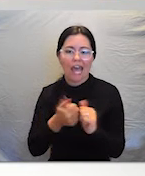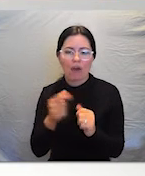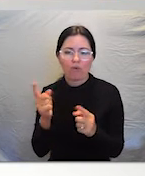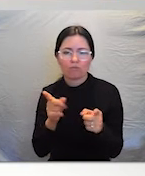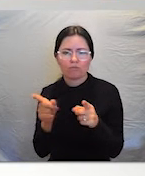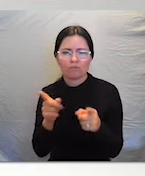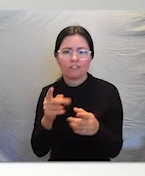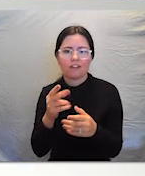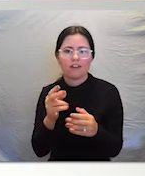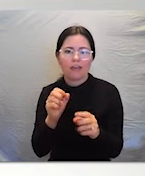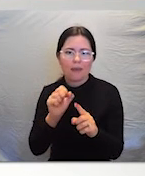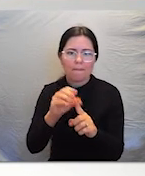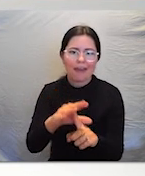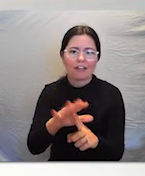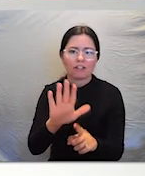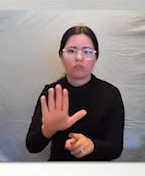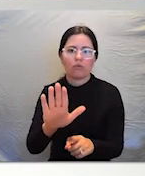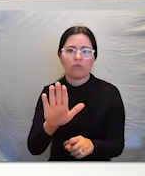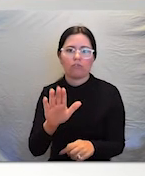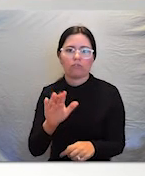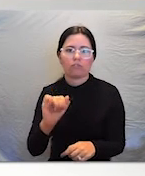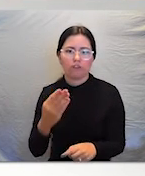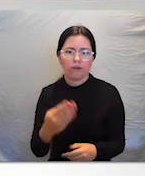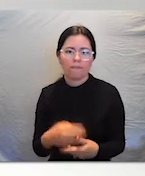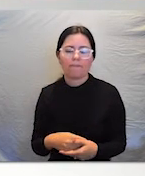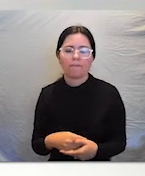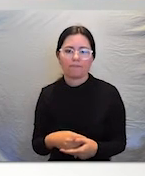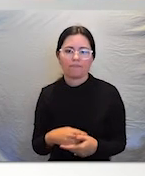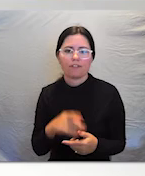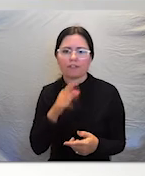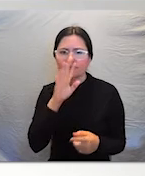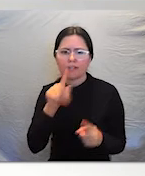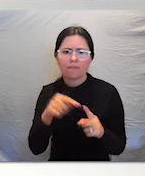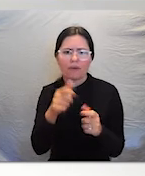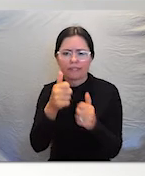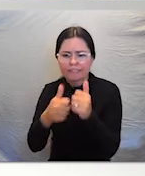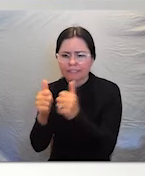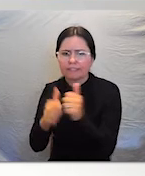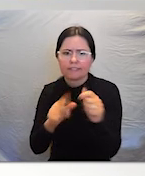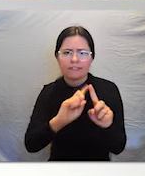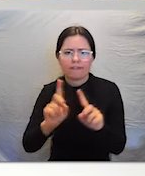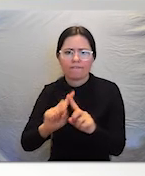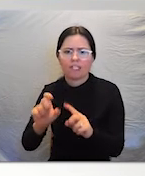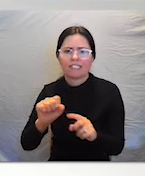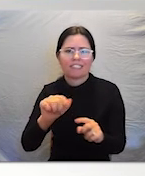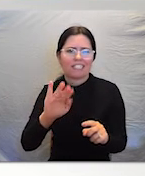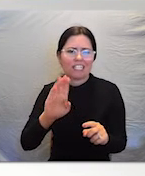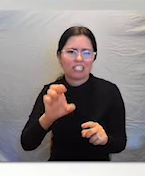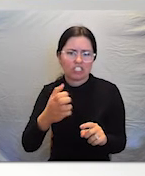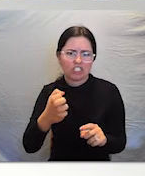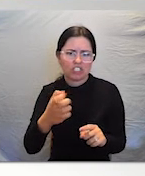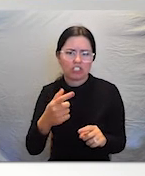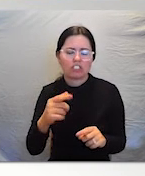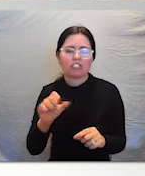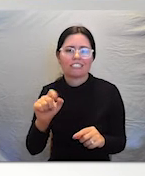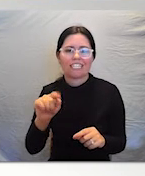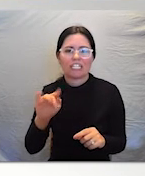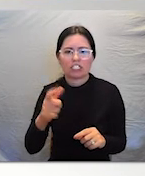employed. It goes through every stage. And I also talk about how to decline a